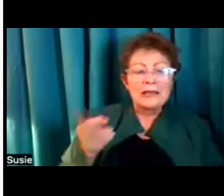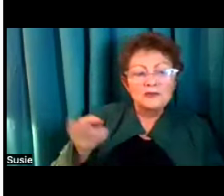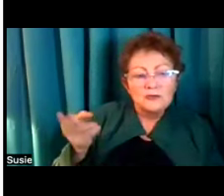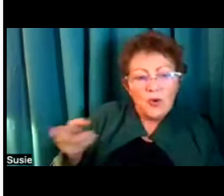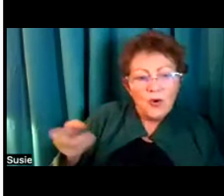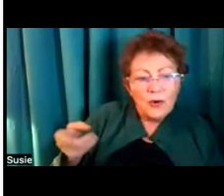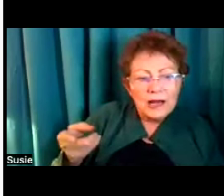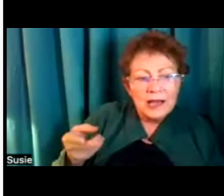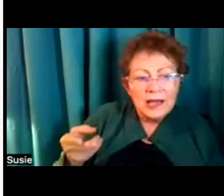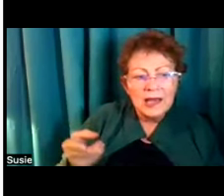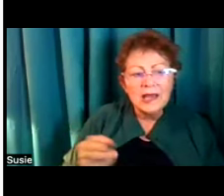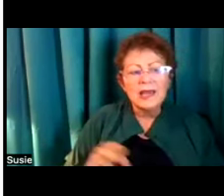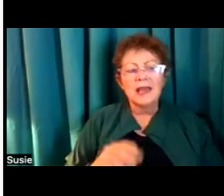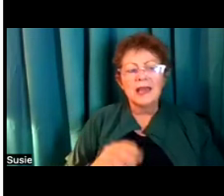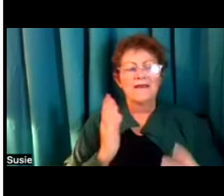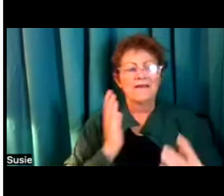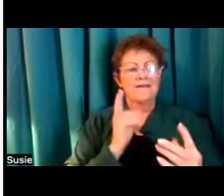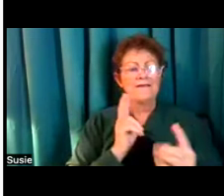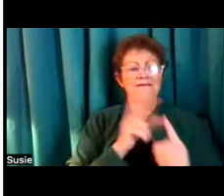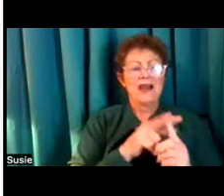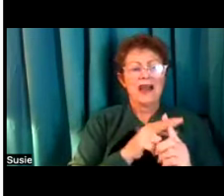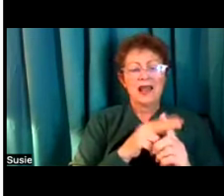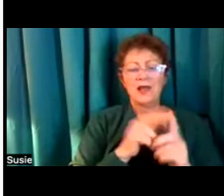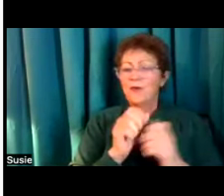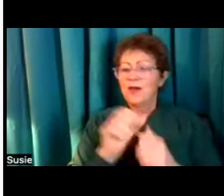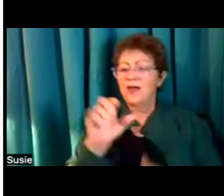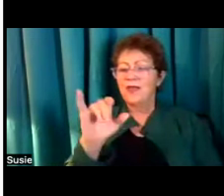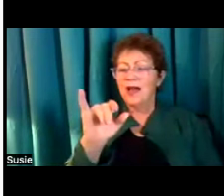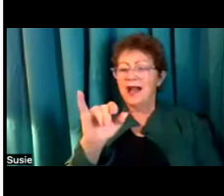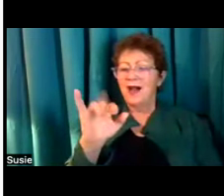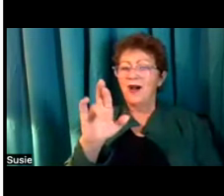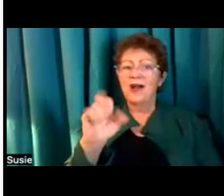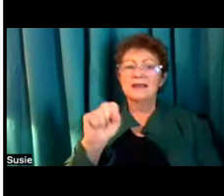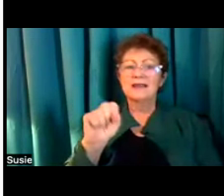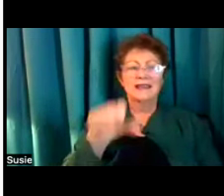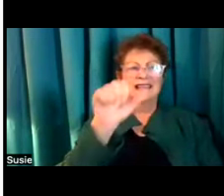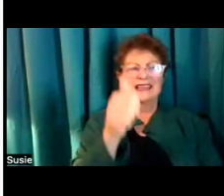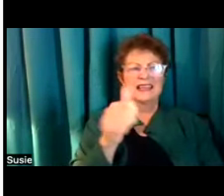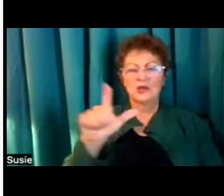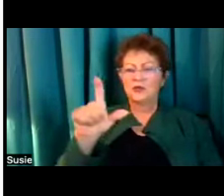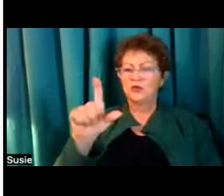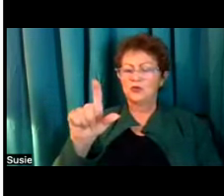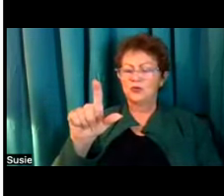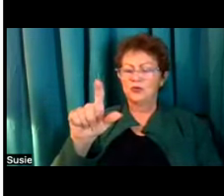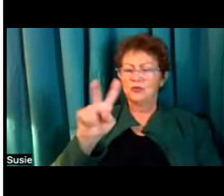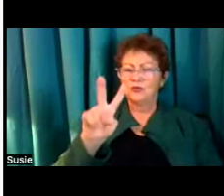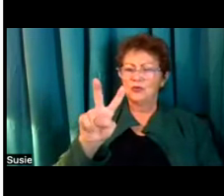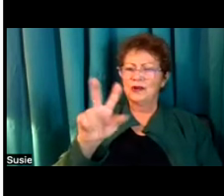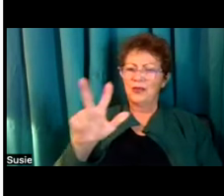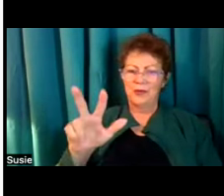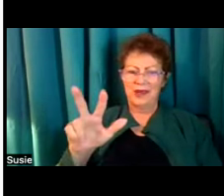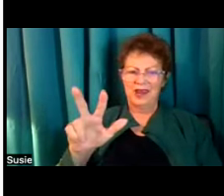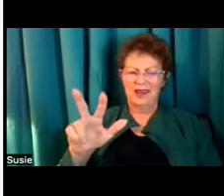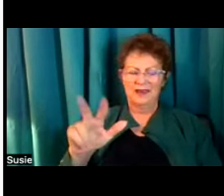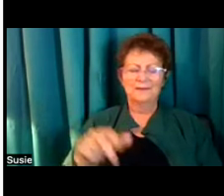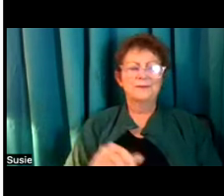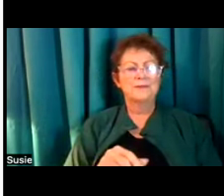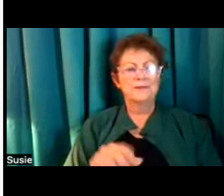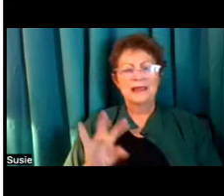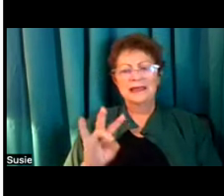Historically, the filing with the IRS, which is the Form 1023, anywhere from